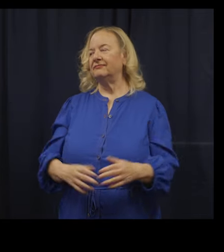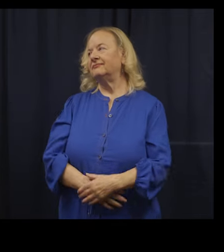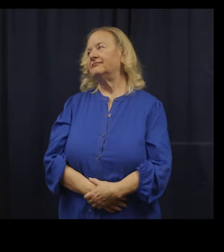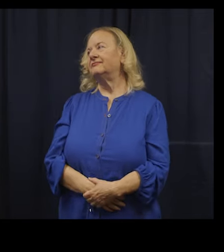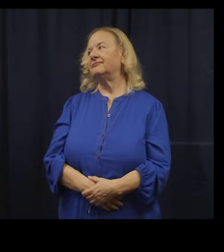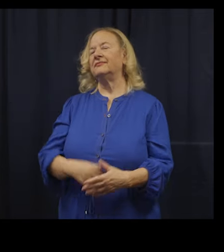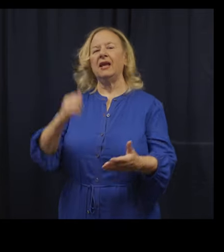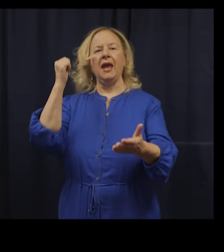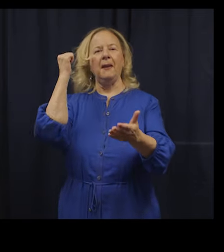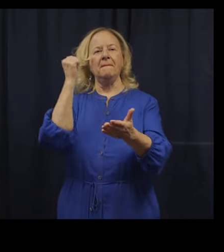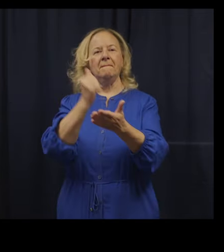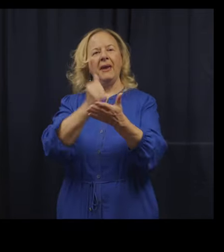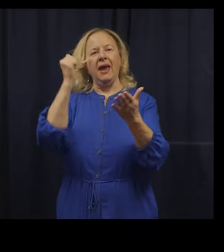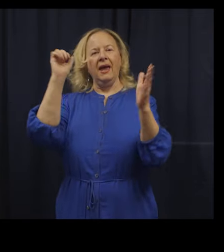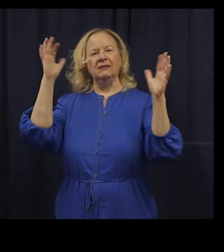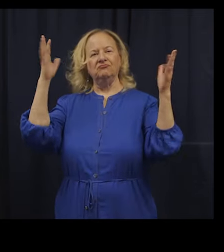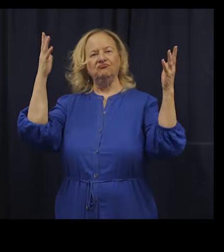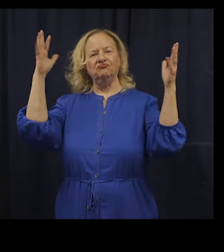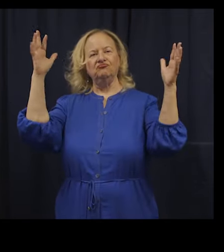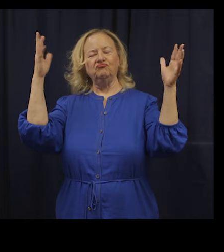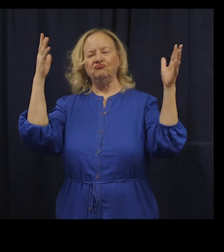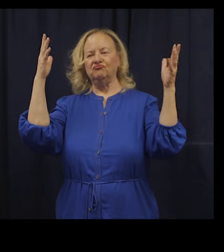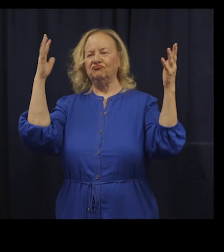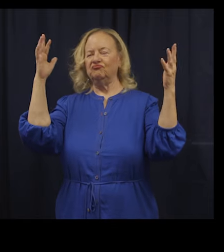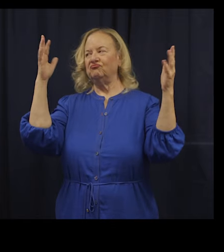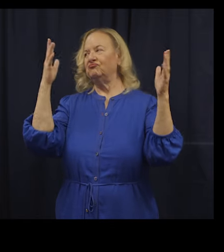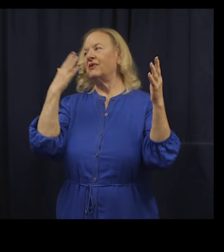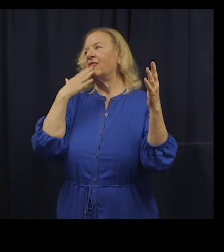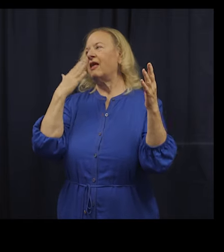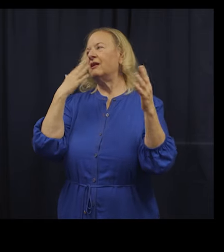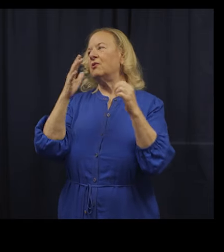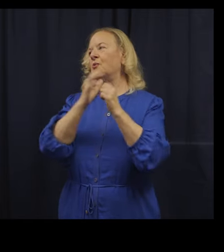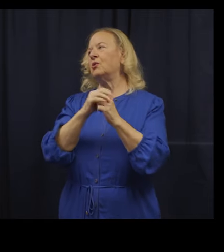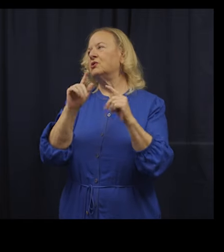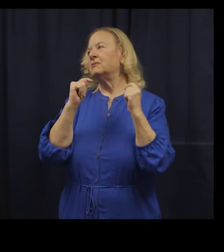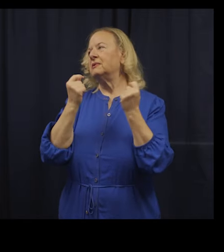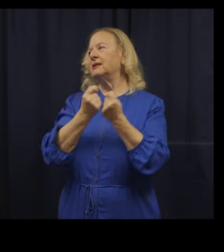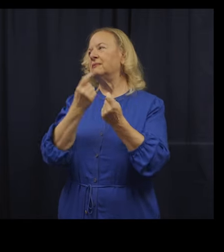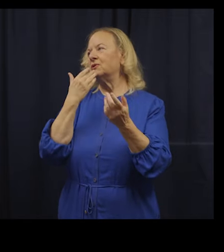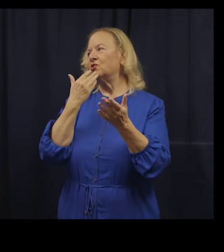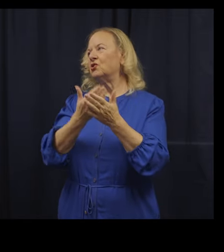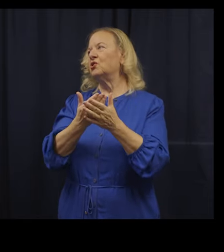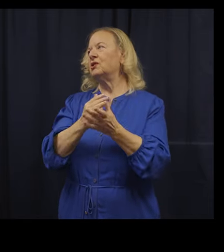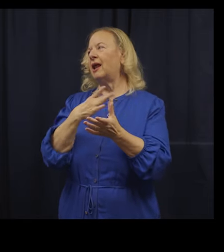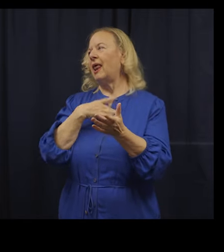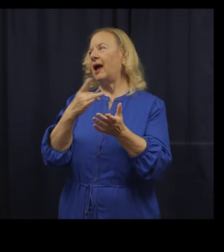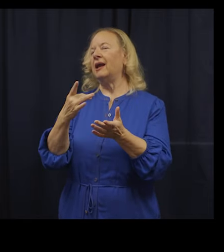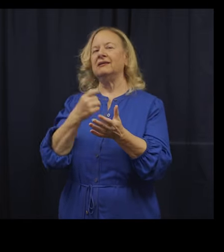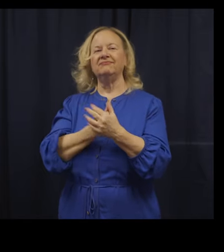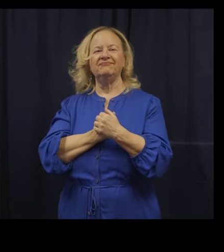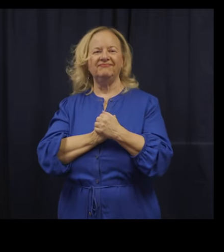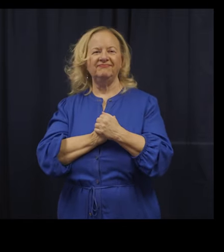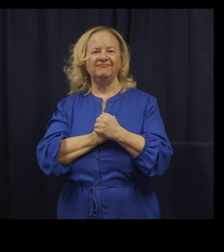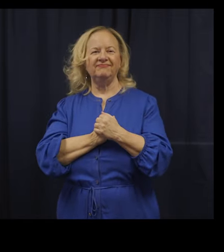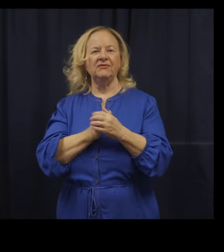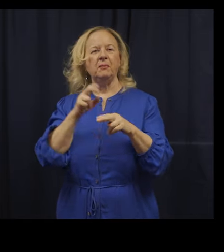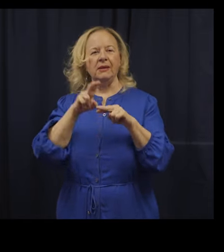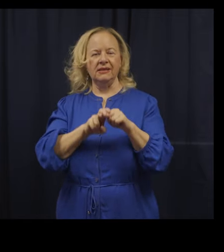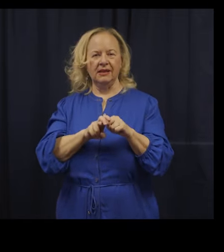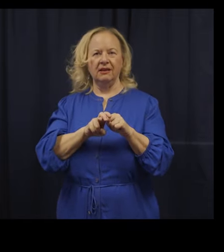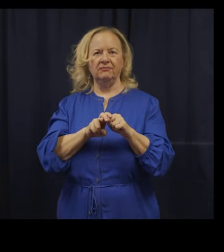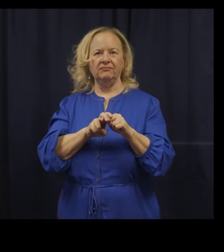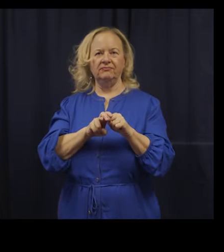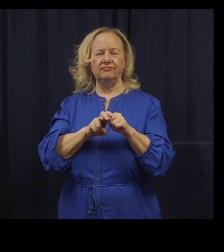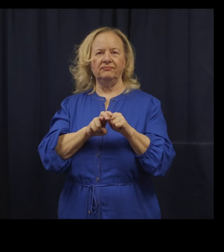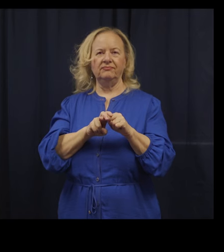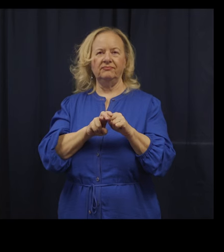way. Amen. Let's give the Lord a clap offering. Wonderful. Worshiping. I like this. This is so good. All right. You may be seated.